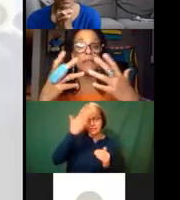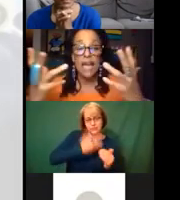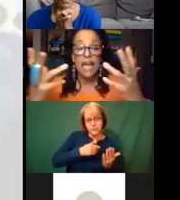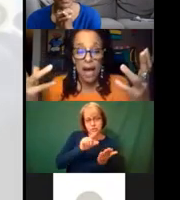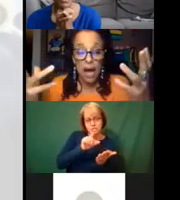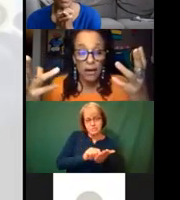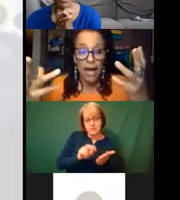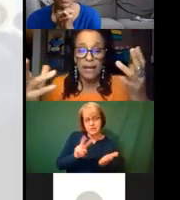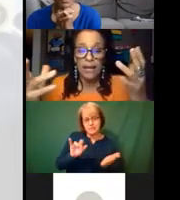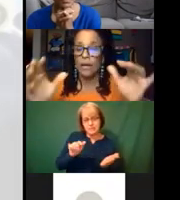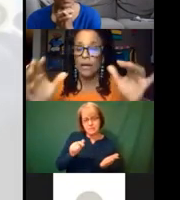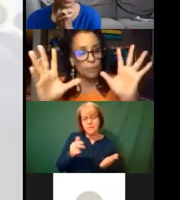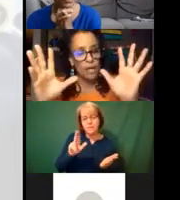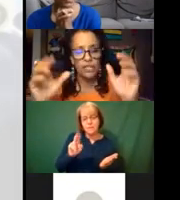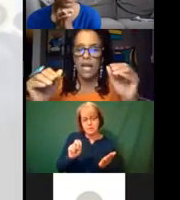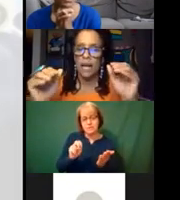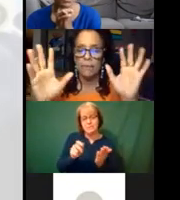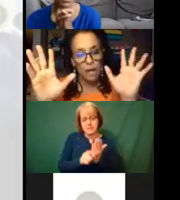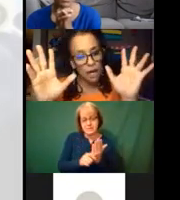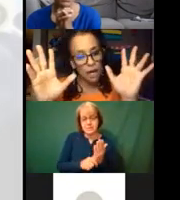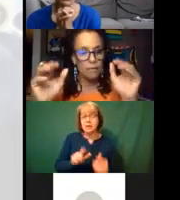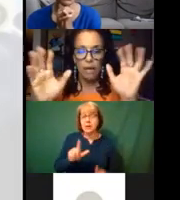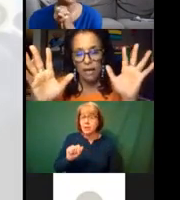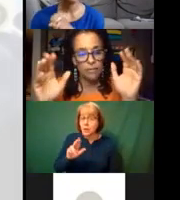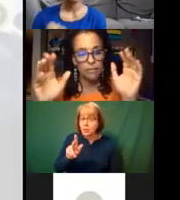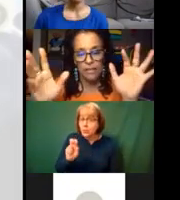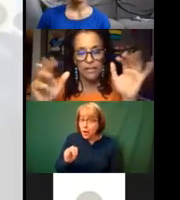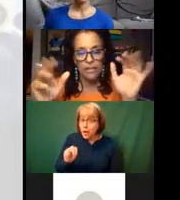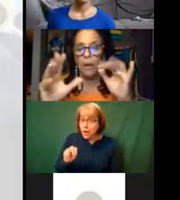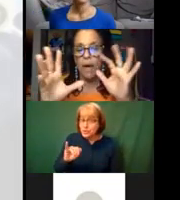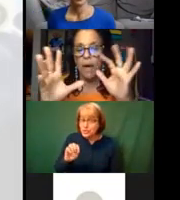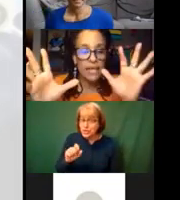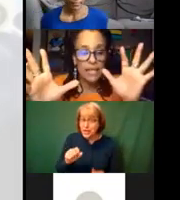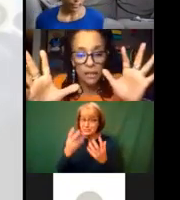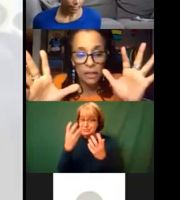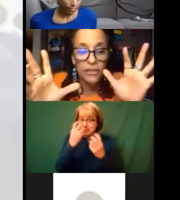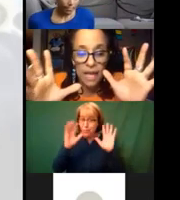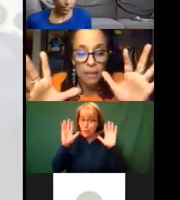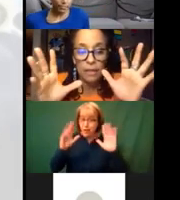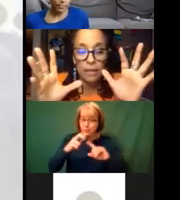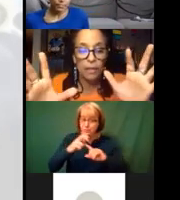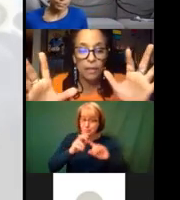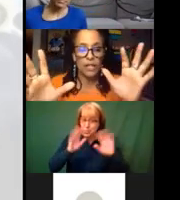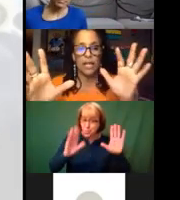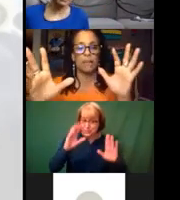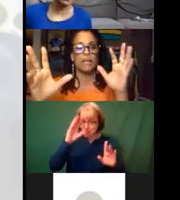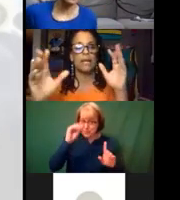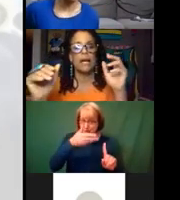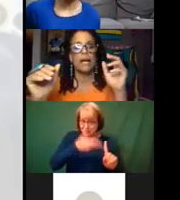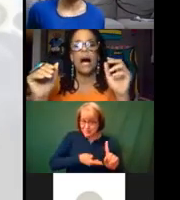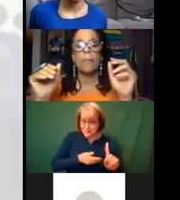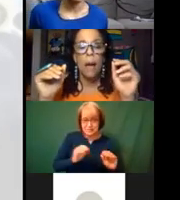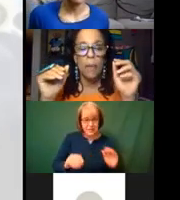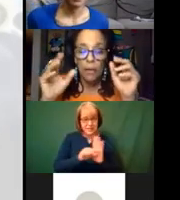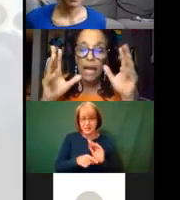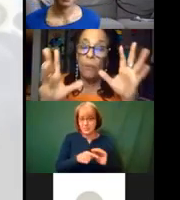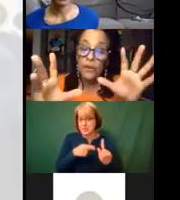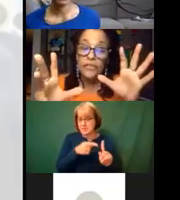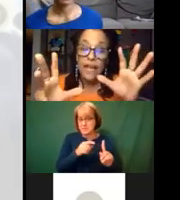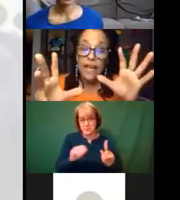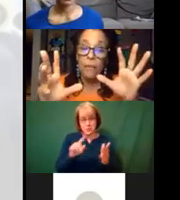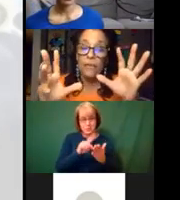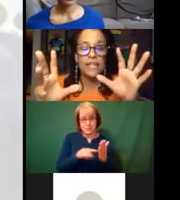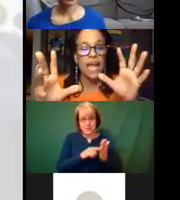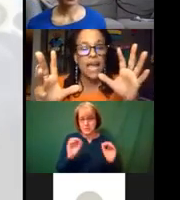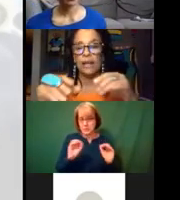when this came out, and you know, LeBron James, awesome, awesome, awesome. I don't have anything critical to say about LeBron James. But what I will